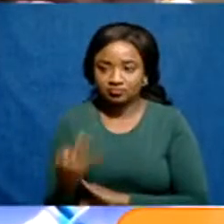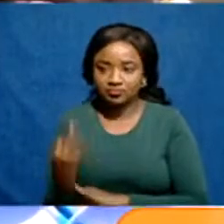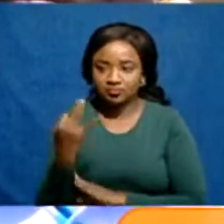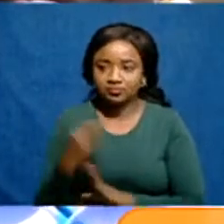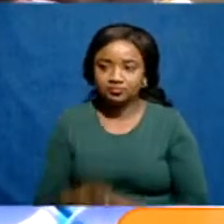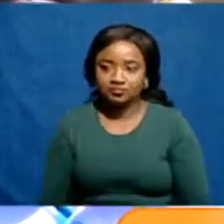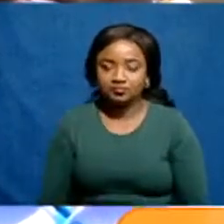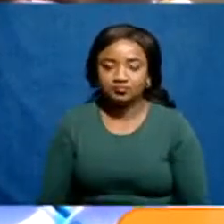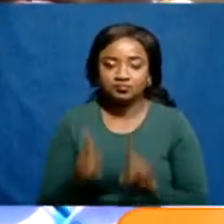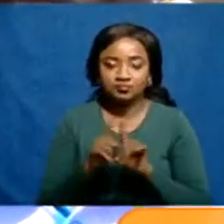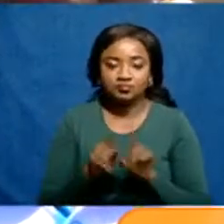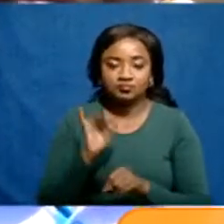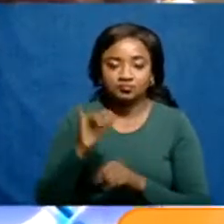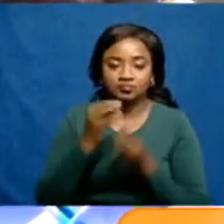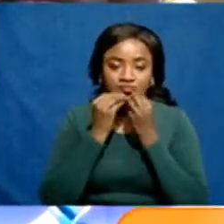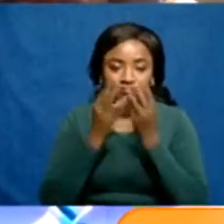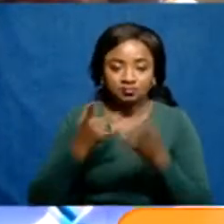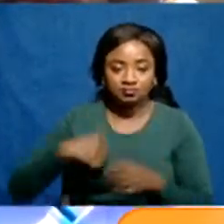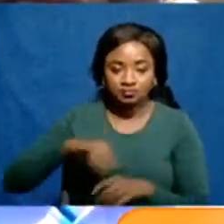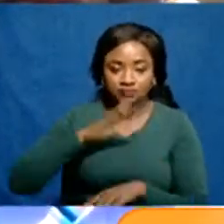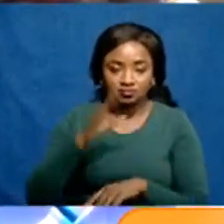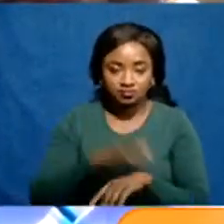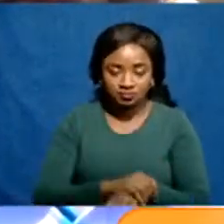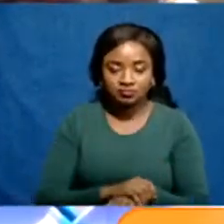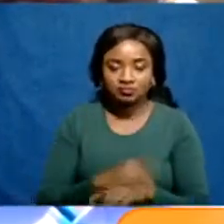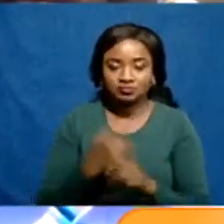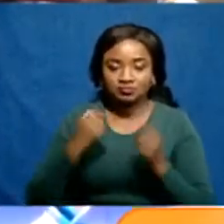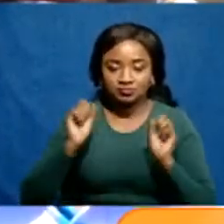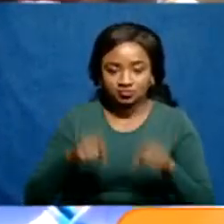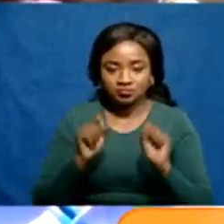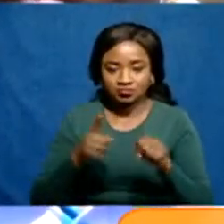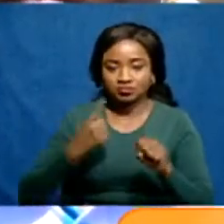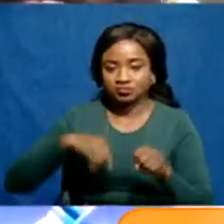this information which you are going to receive, we will be able to advise farmers